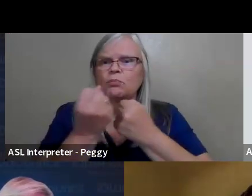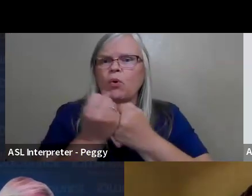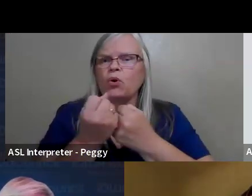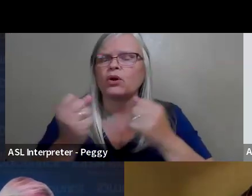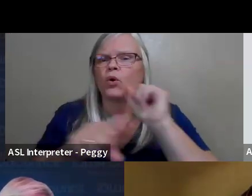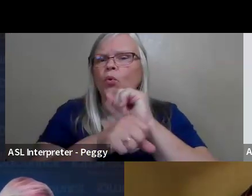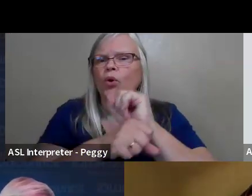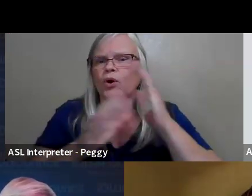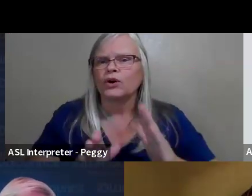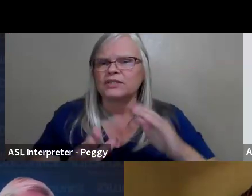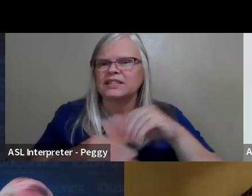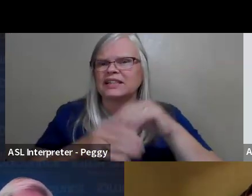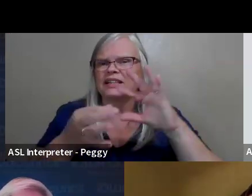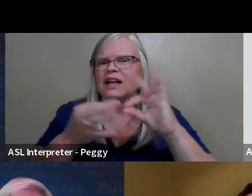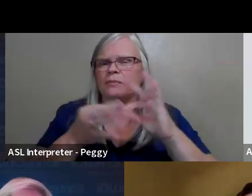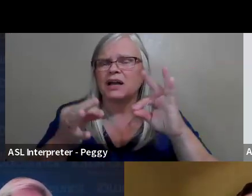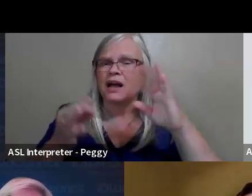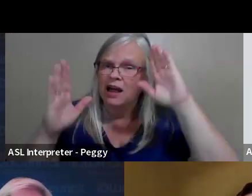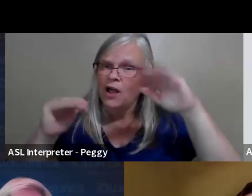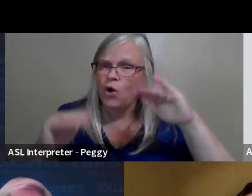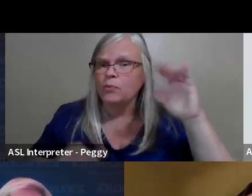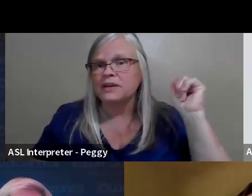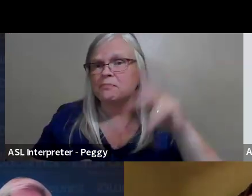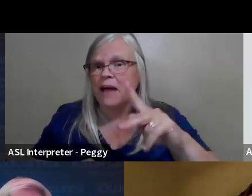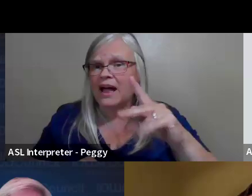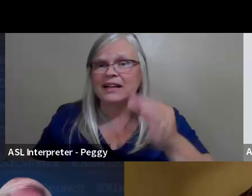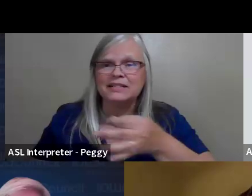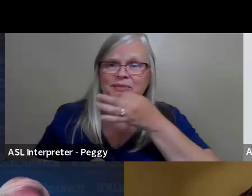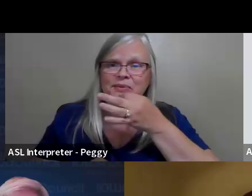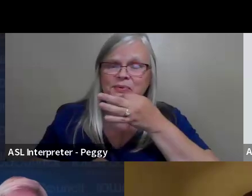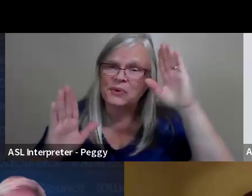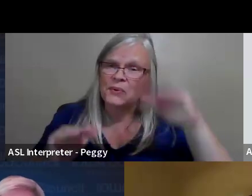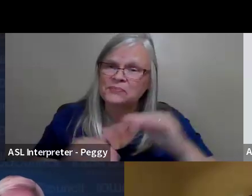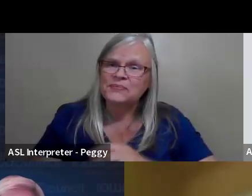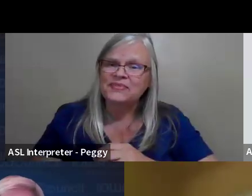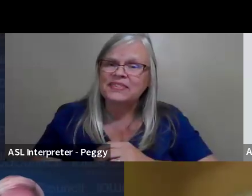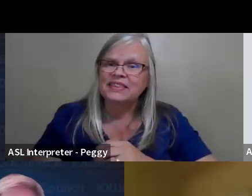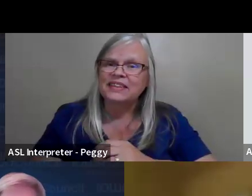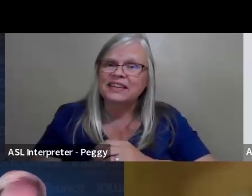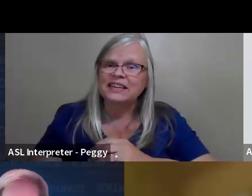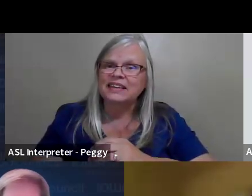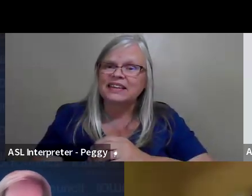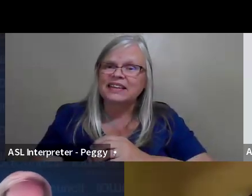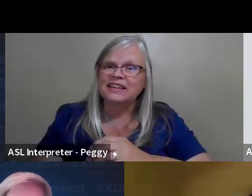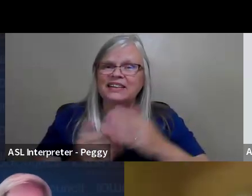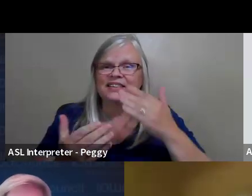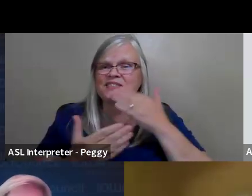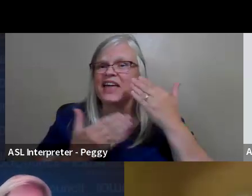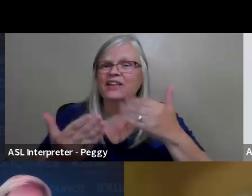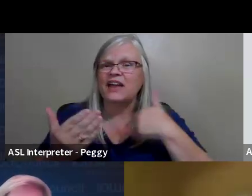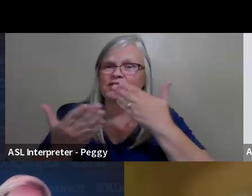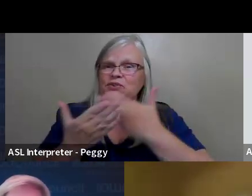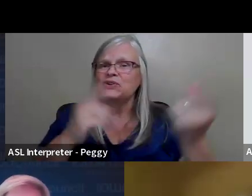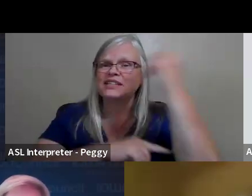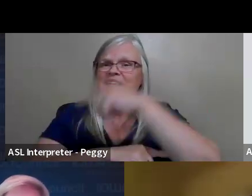in the comments. Thank you very much. And I hope to come back again soon. And Thanks, I Erin. hope you don't. Thank you. Have a great day,